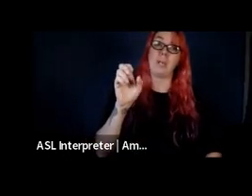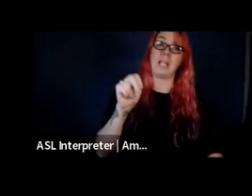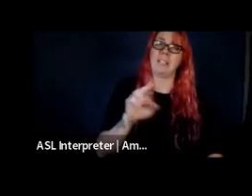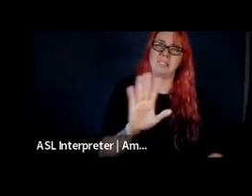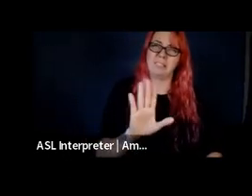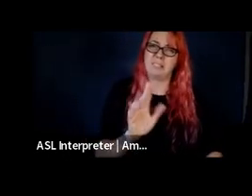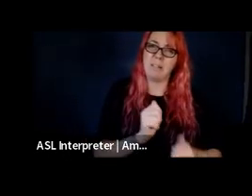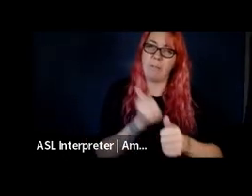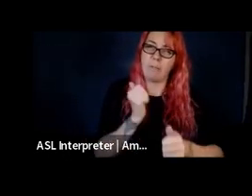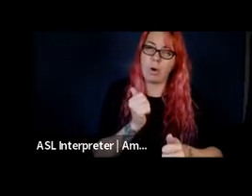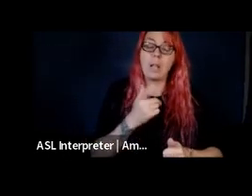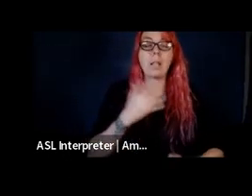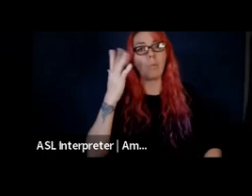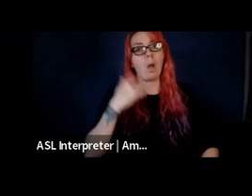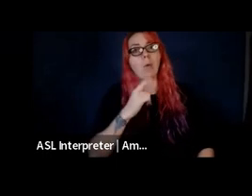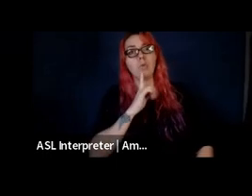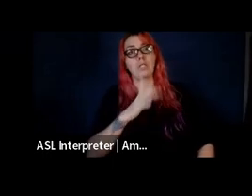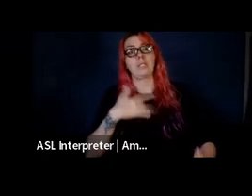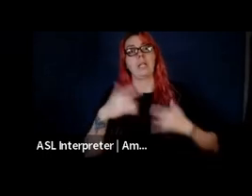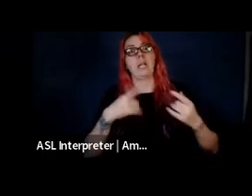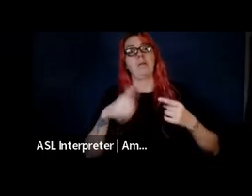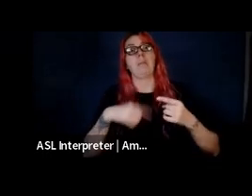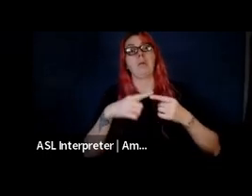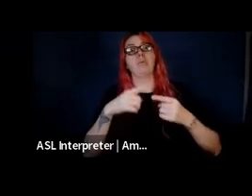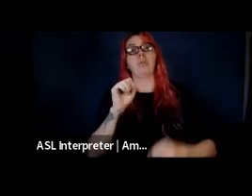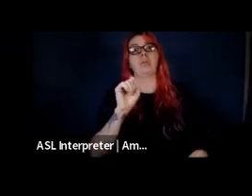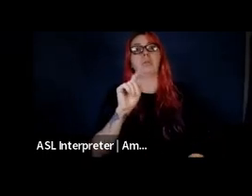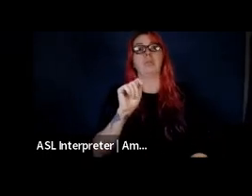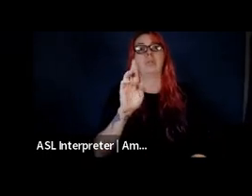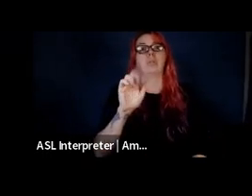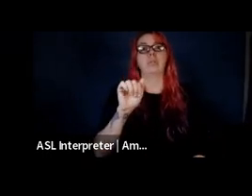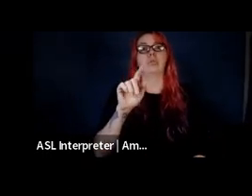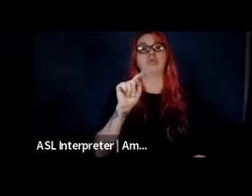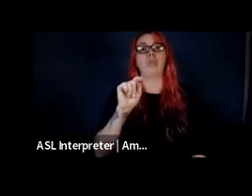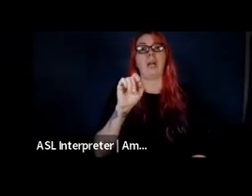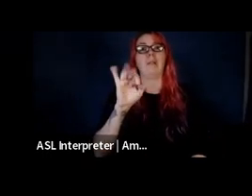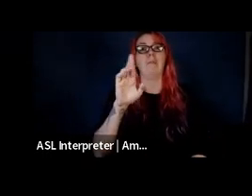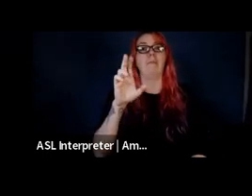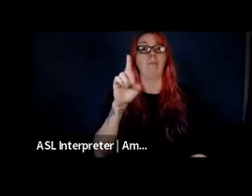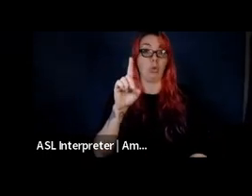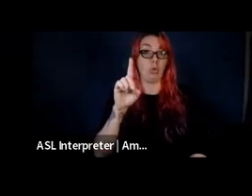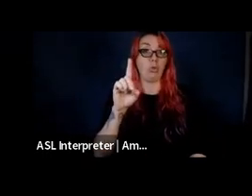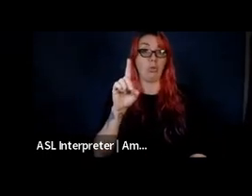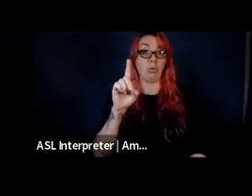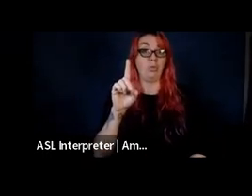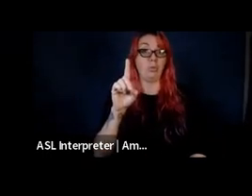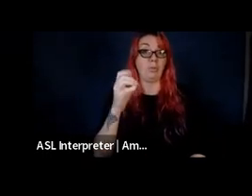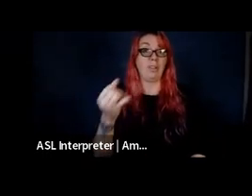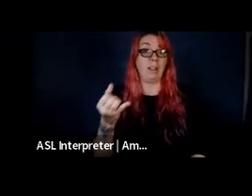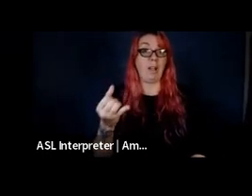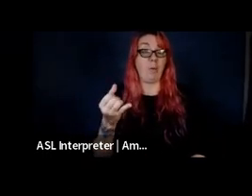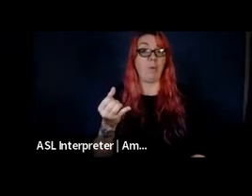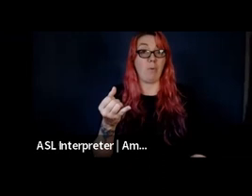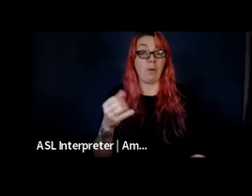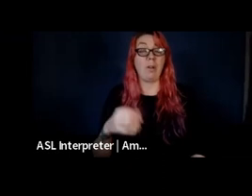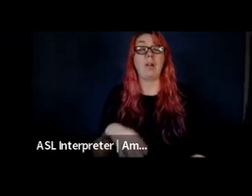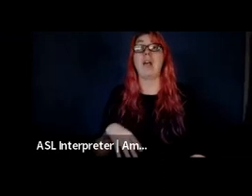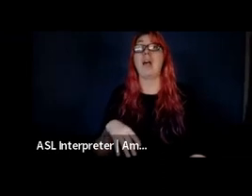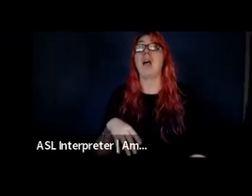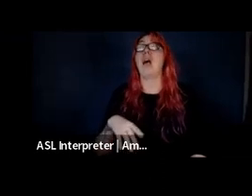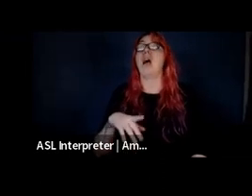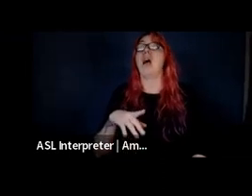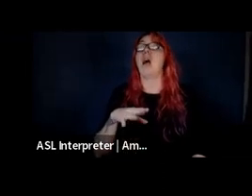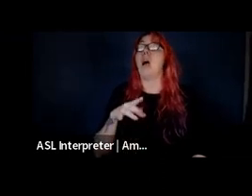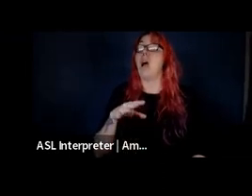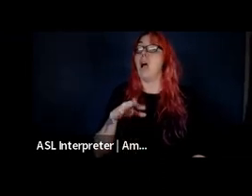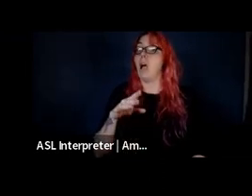some of you certainly in the industry might have other takes on it, but from the outside looking in, I experience, that casting that